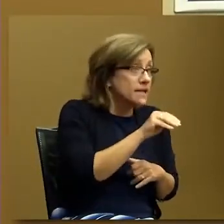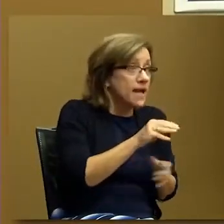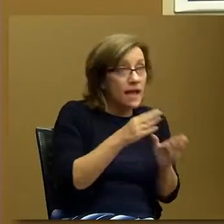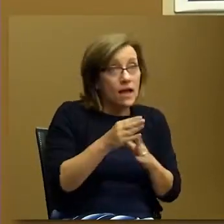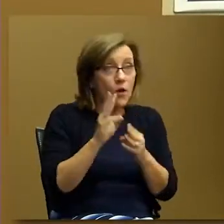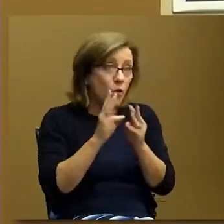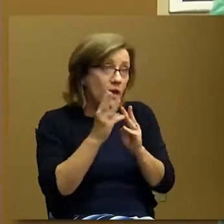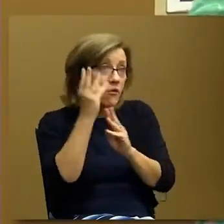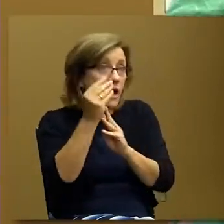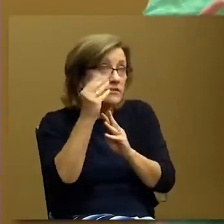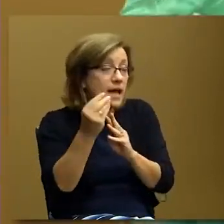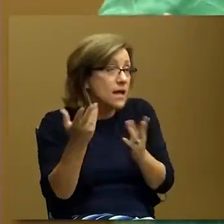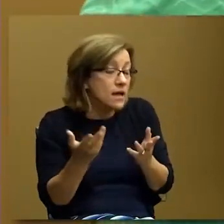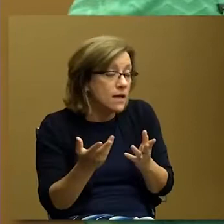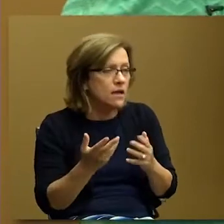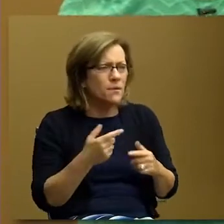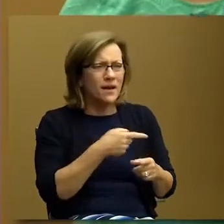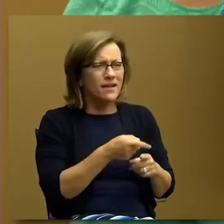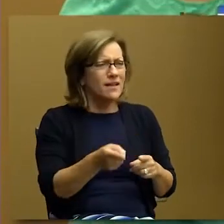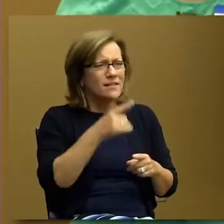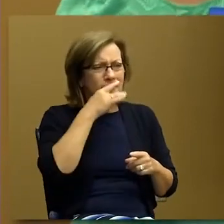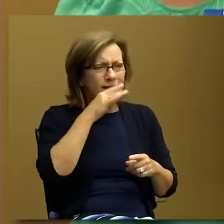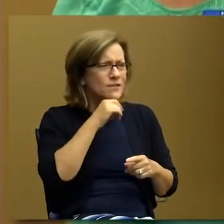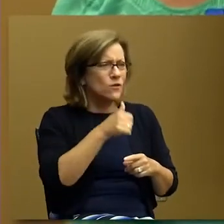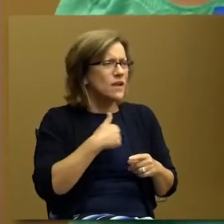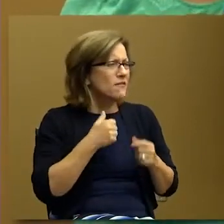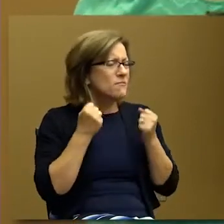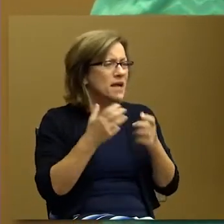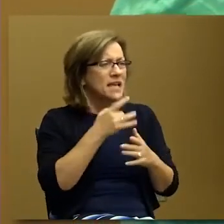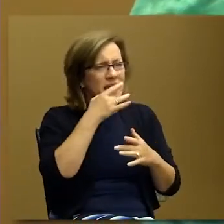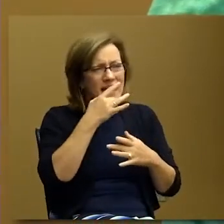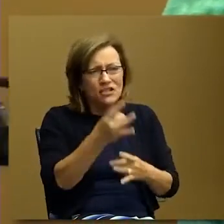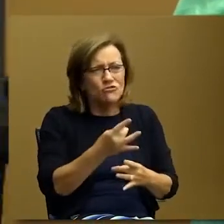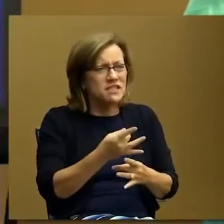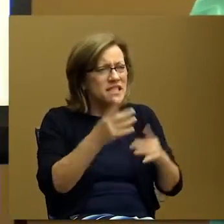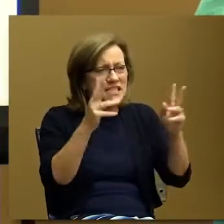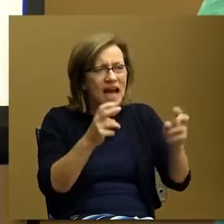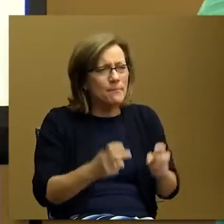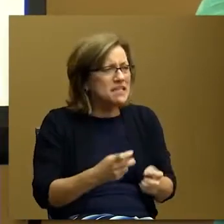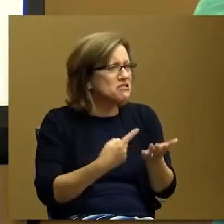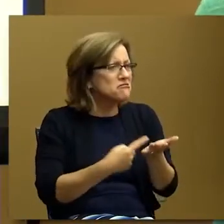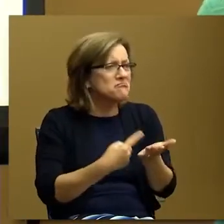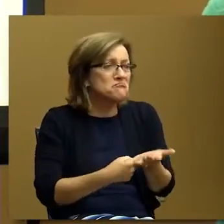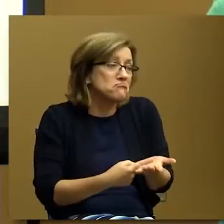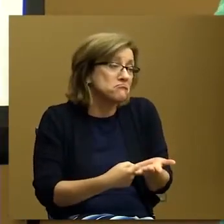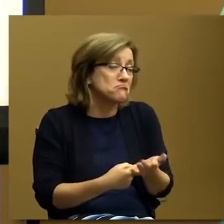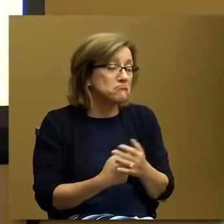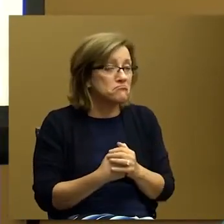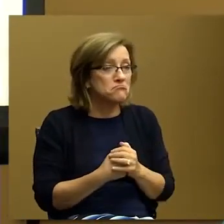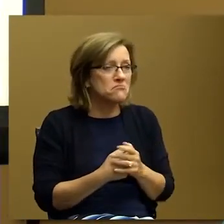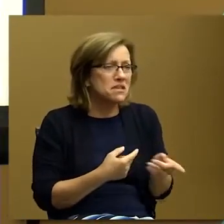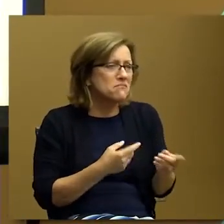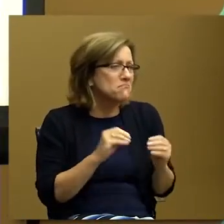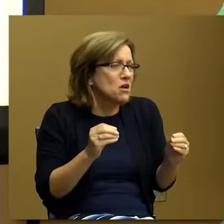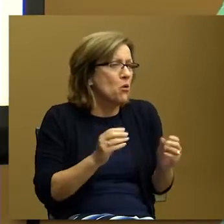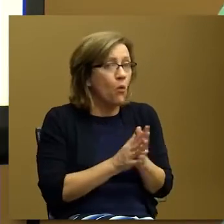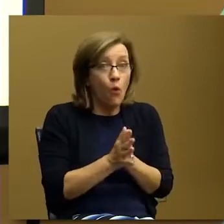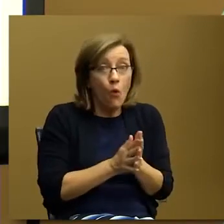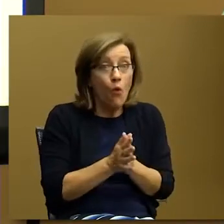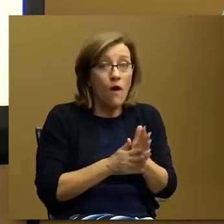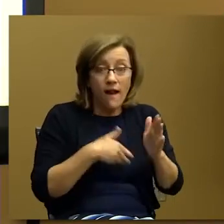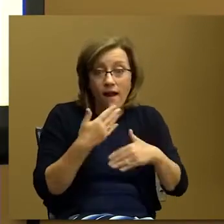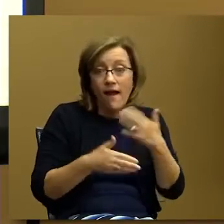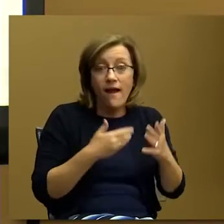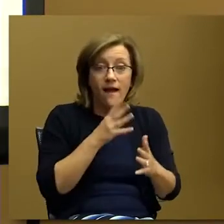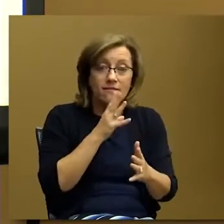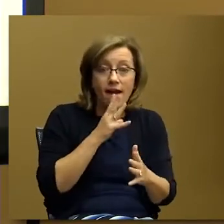of interesting things for these kids to talk about. So maybe there's not that motivation for what